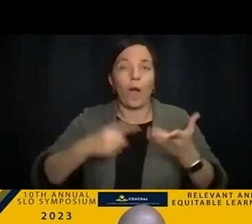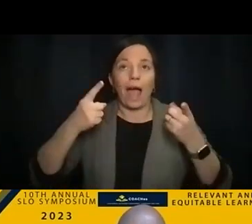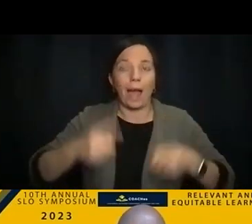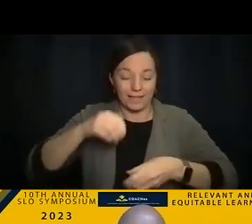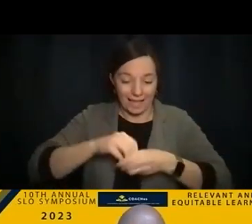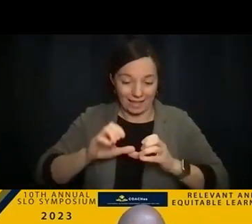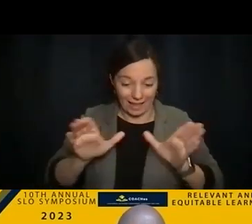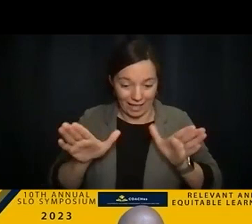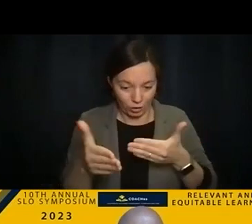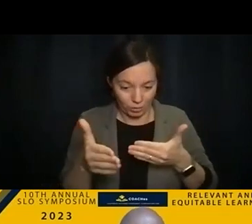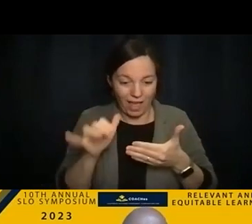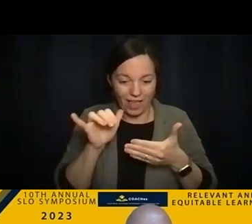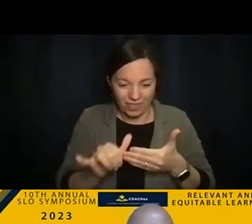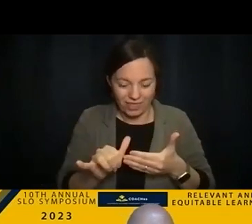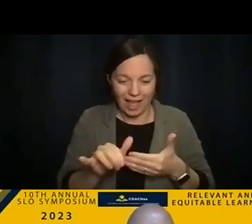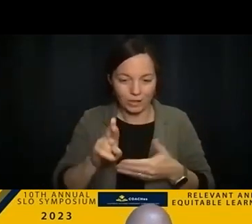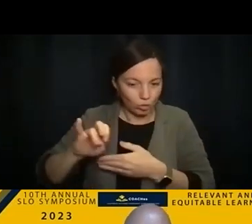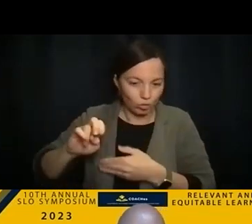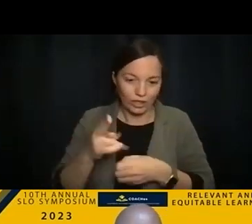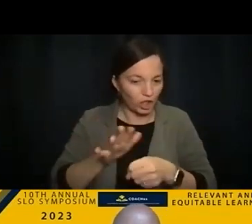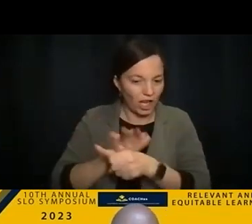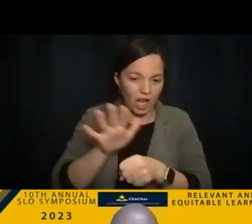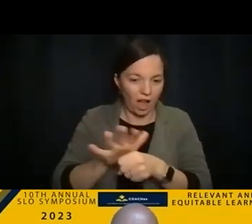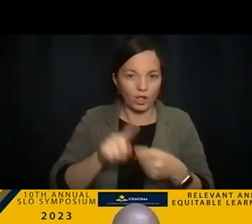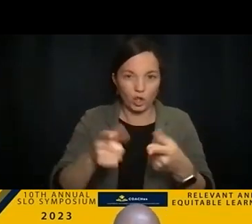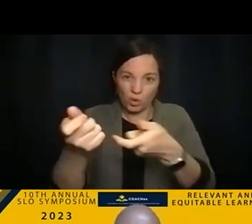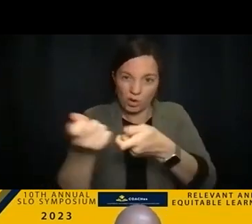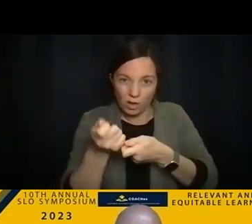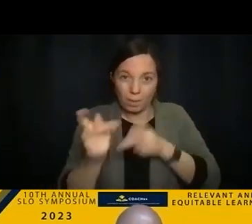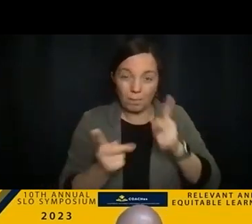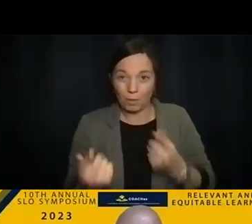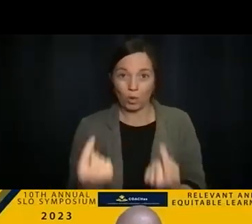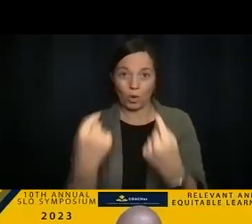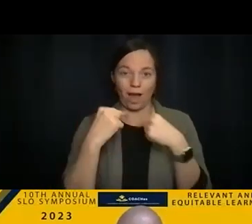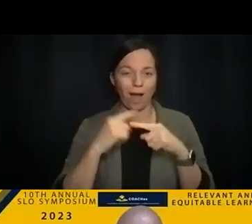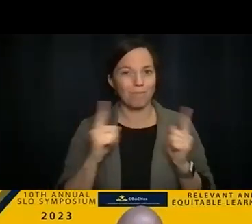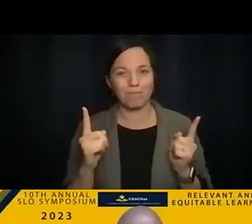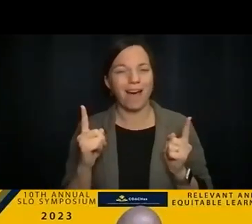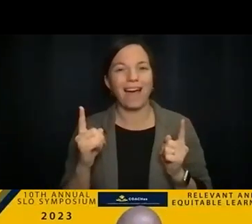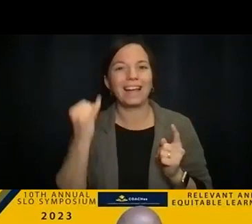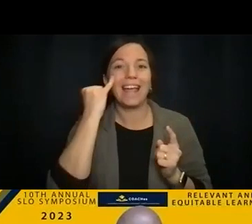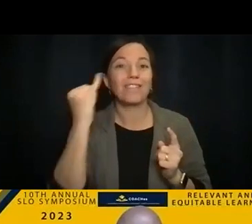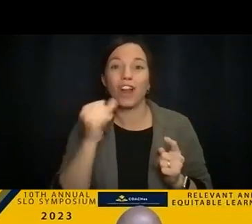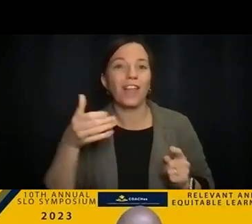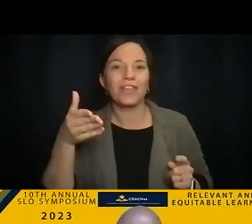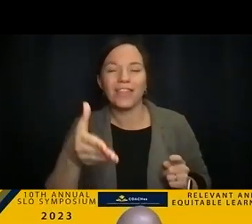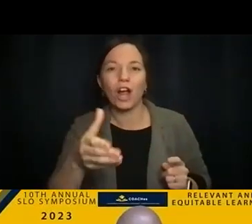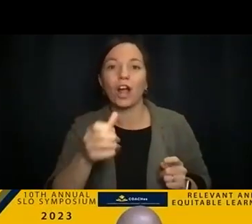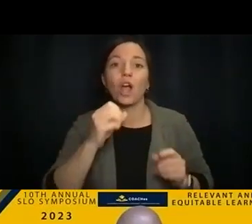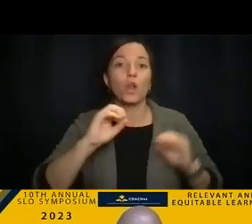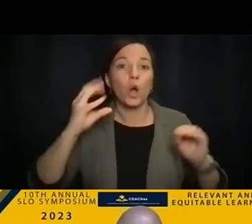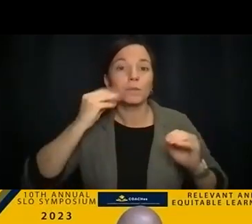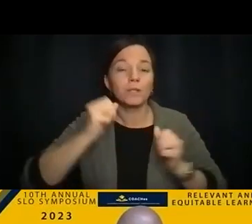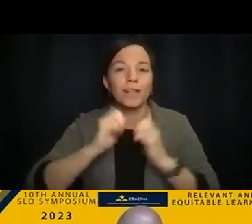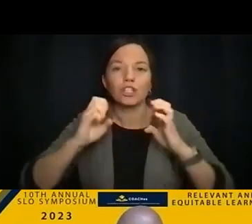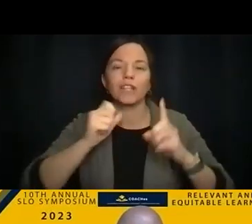is rich enough and valuable enough to draw folks in, but they don't know it, and they don't, if they're not, don't have an experience with education, they don't trust it. And so,